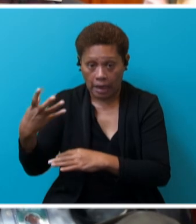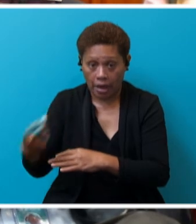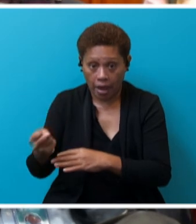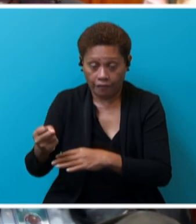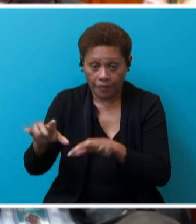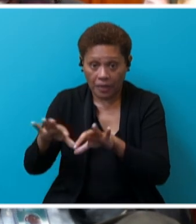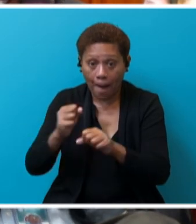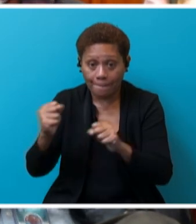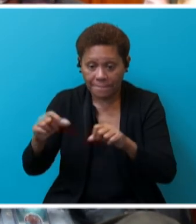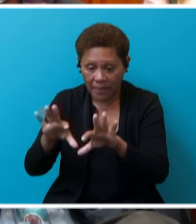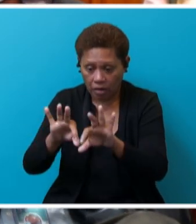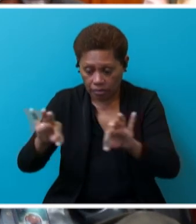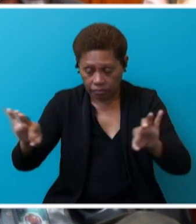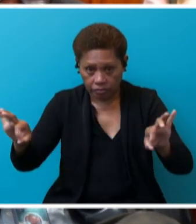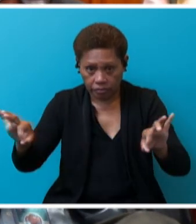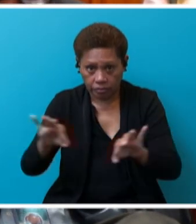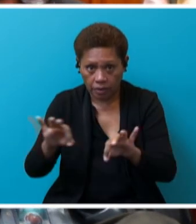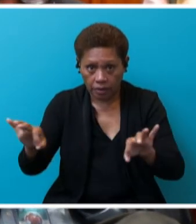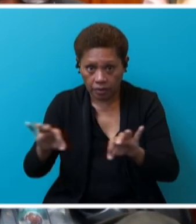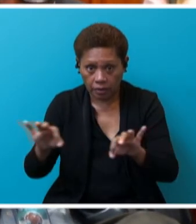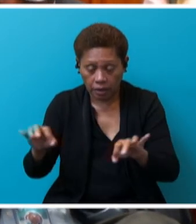during outages and to maintain